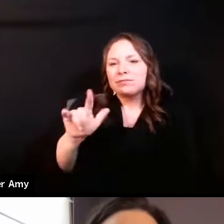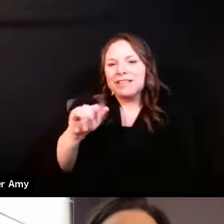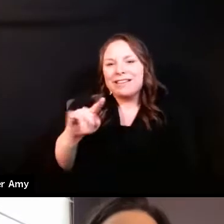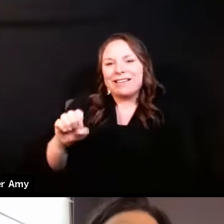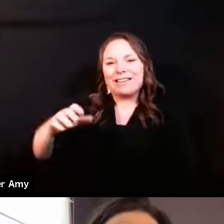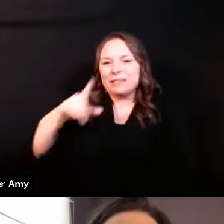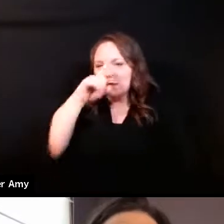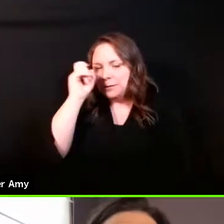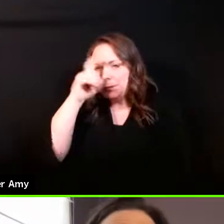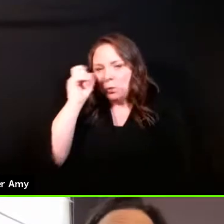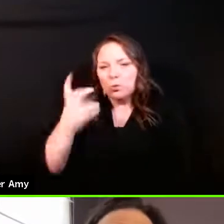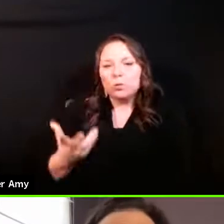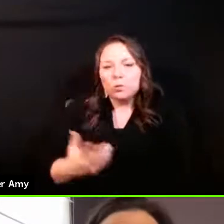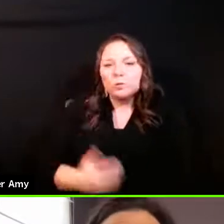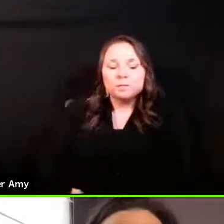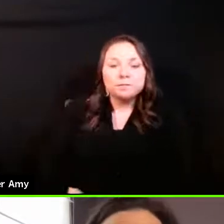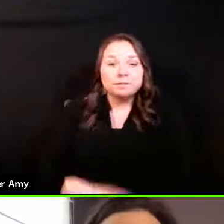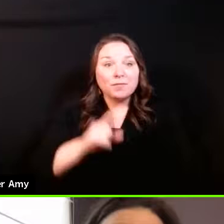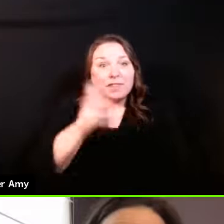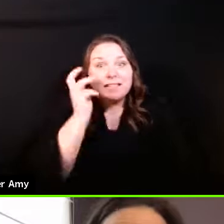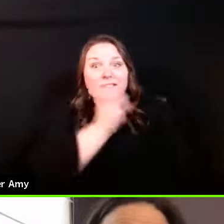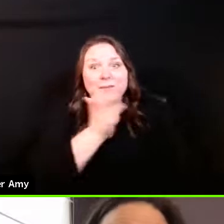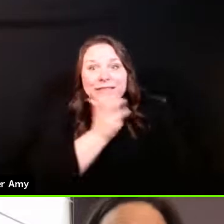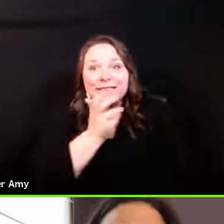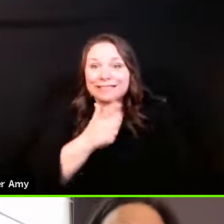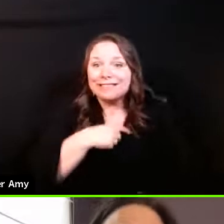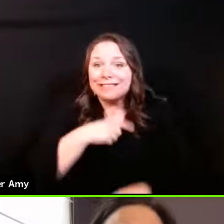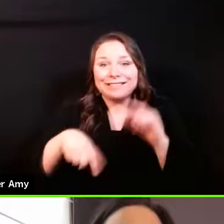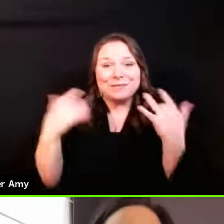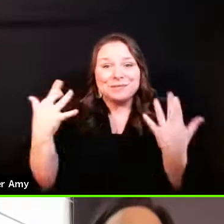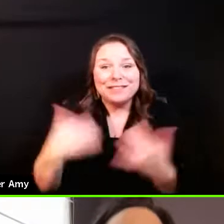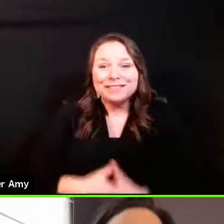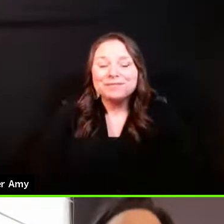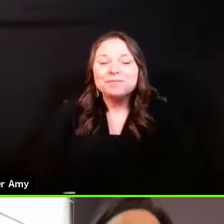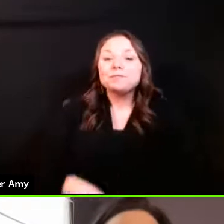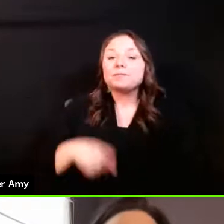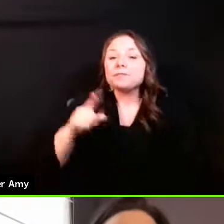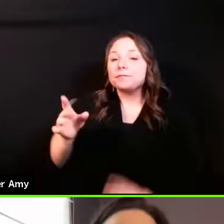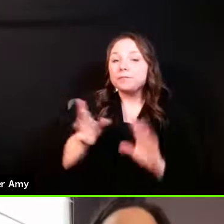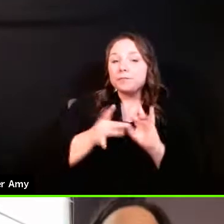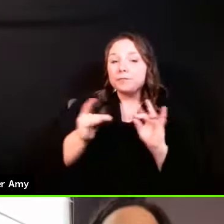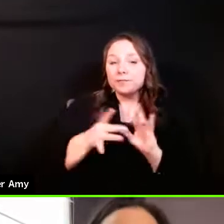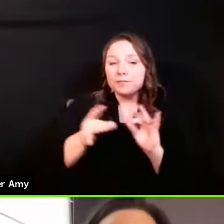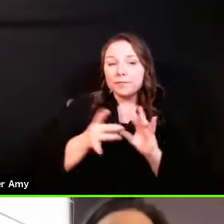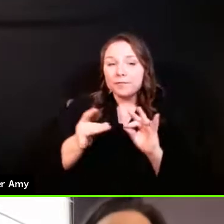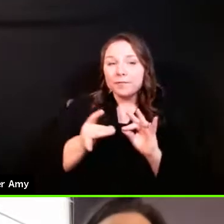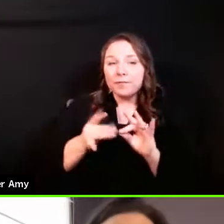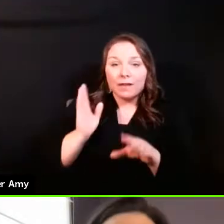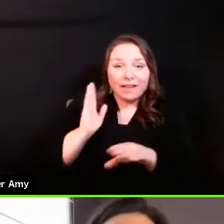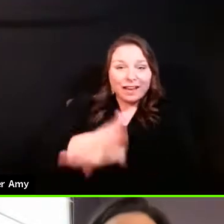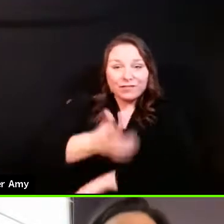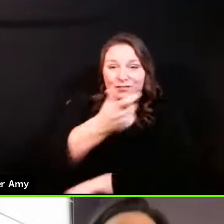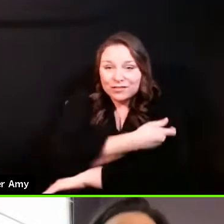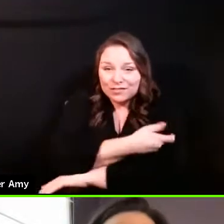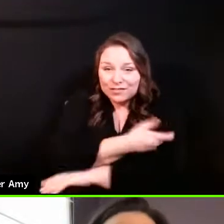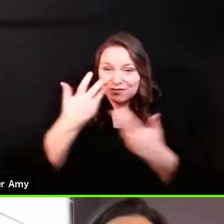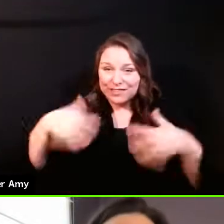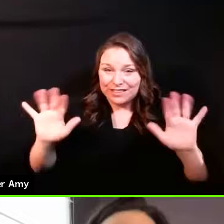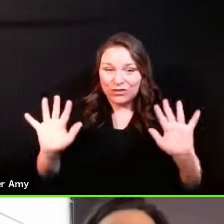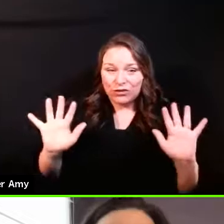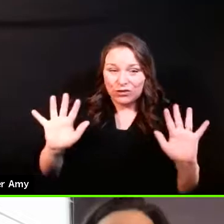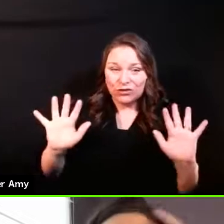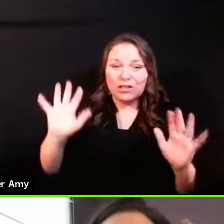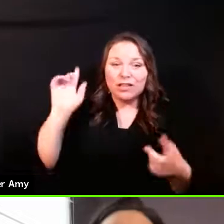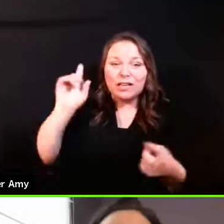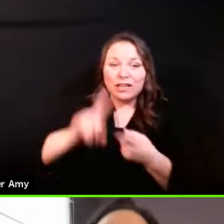summer. Which is amazing. I can't wait for that. You mentioned that even after you get the vaccine, up